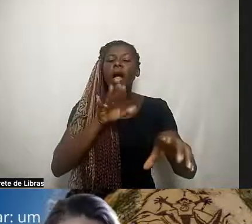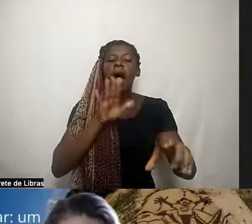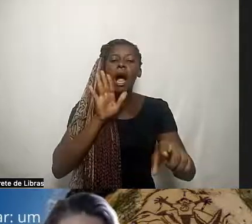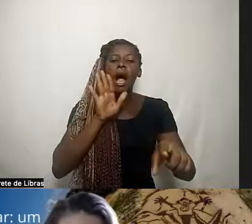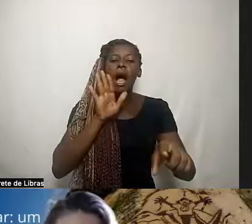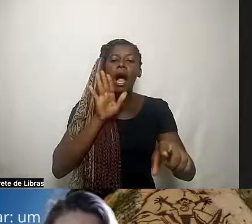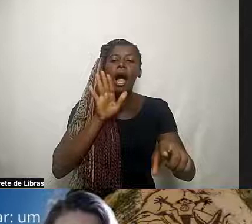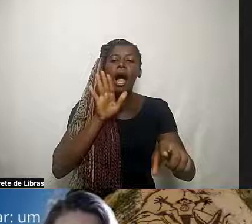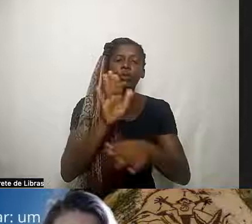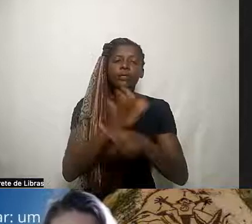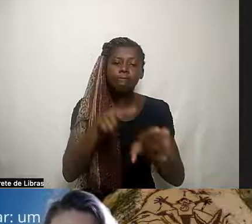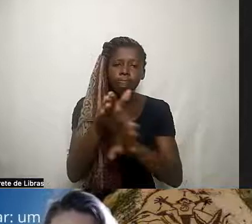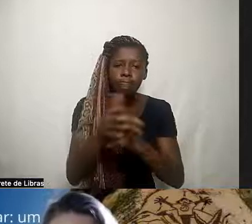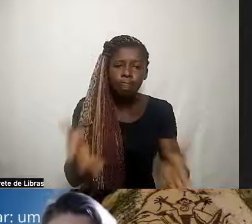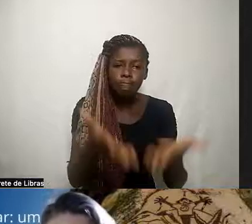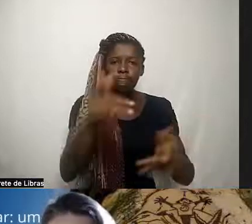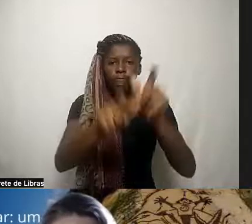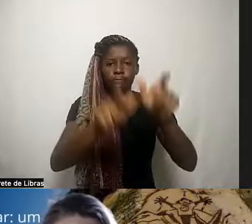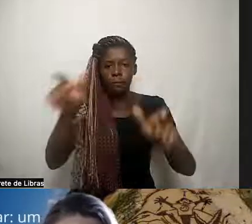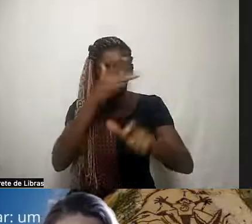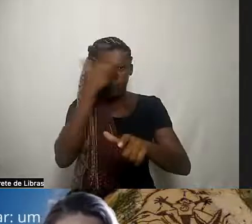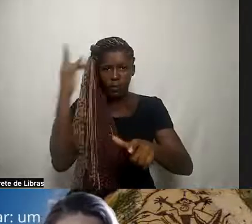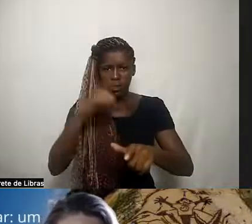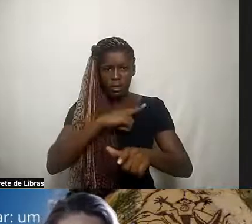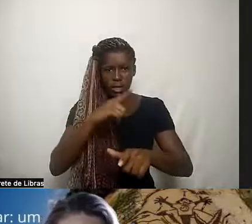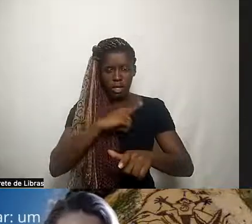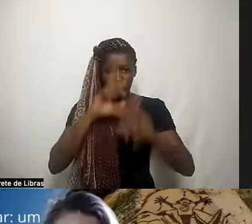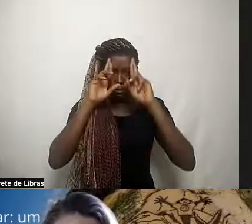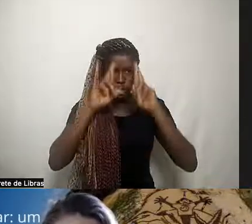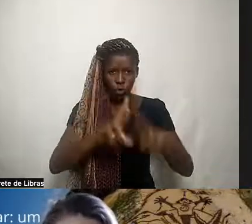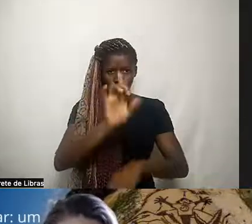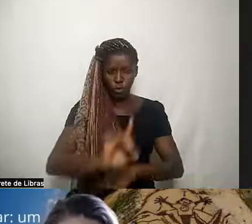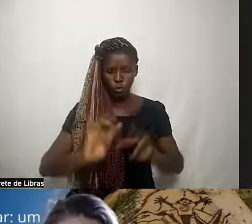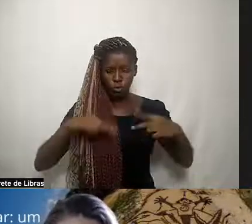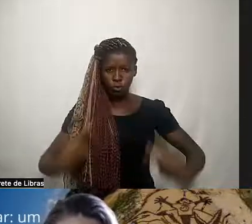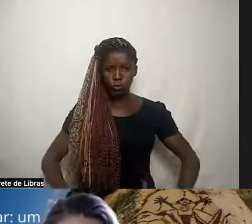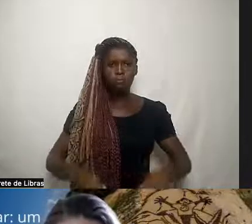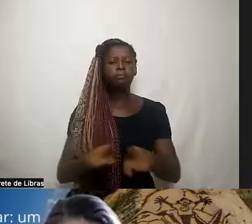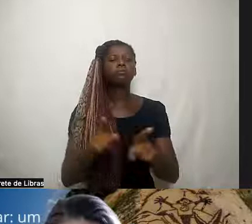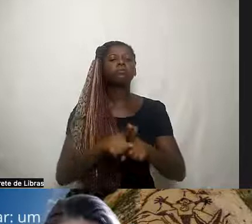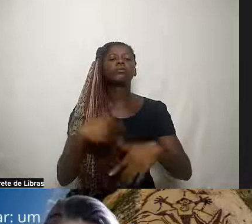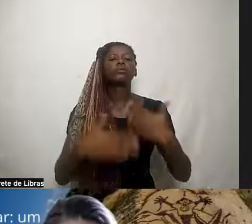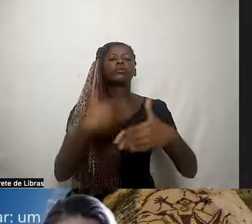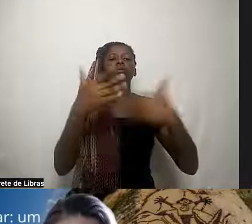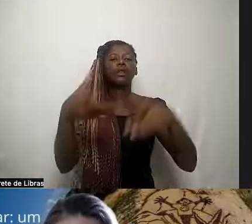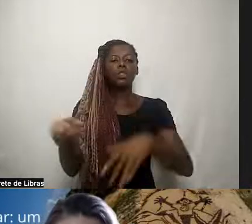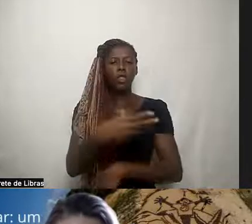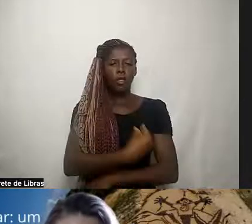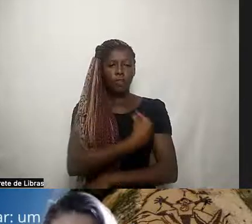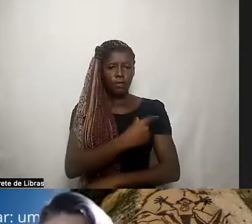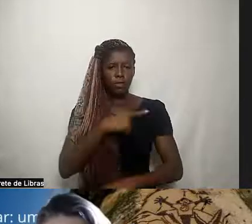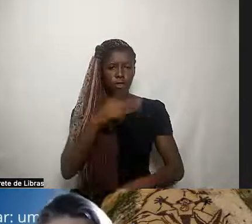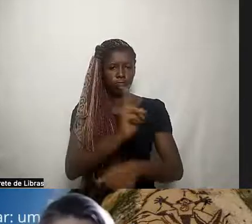to formate the audience, empowering people based on human rights principles and